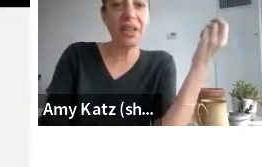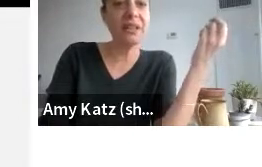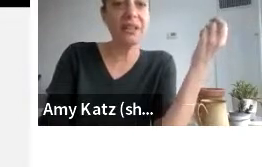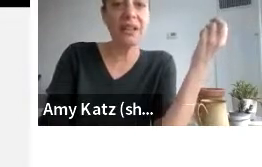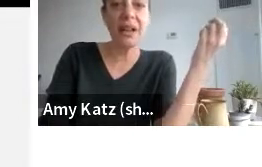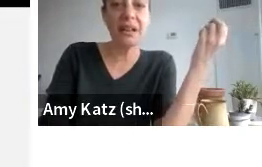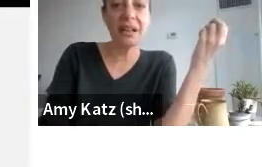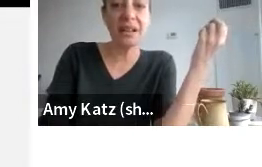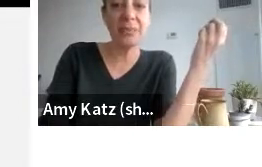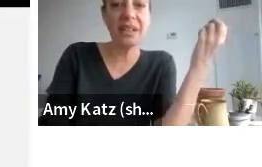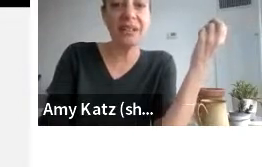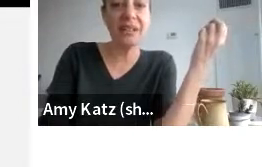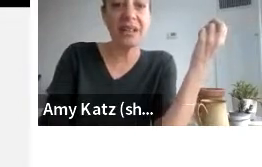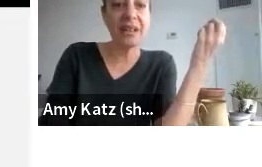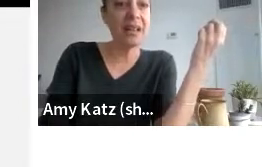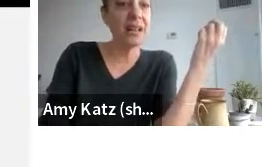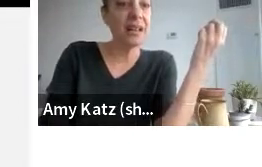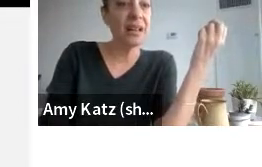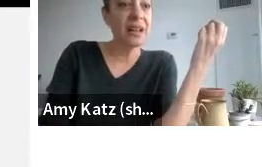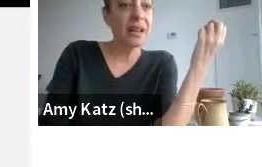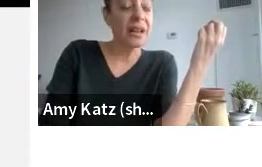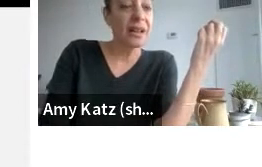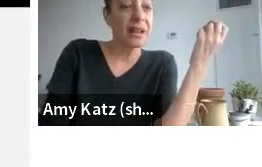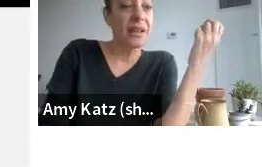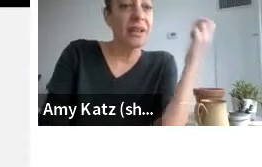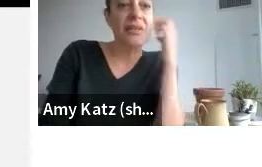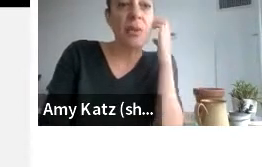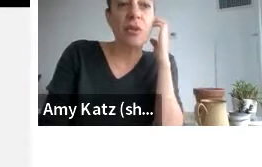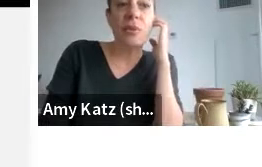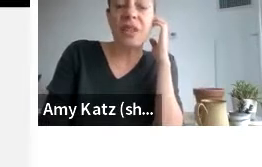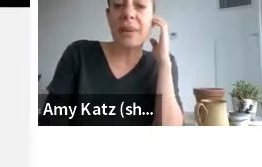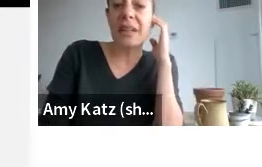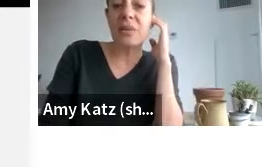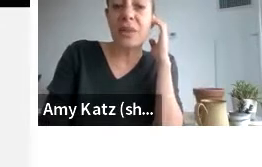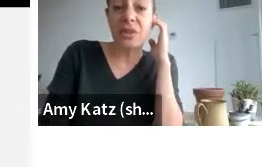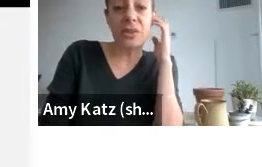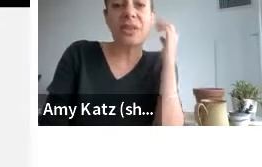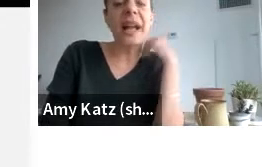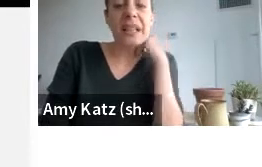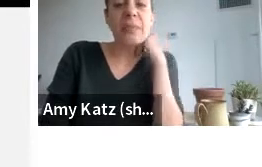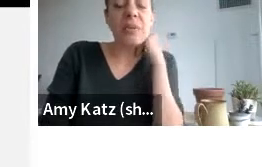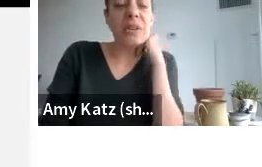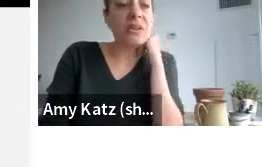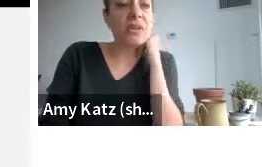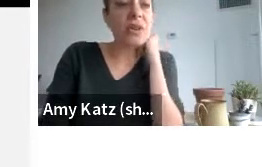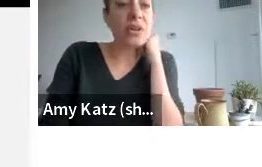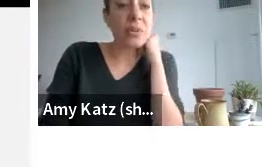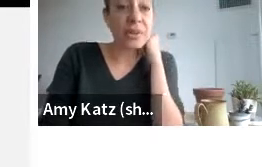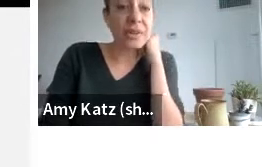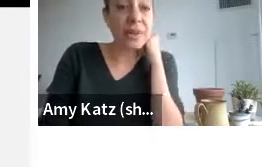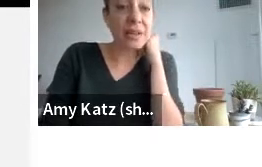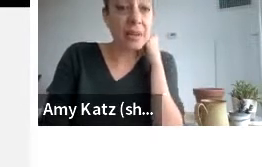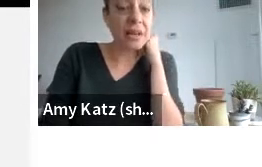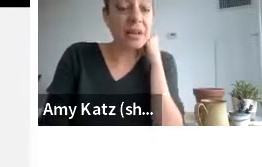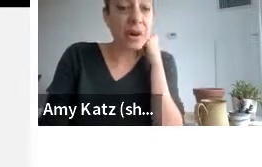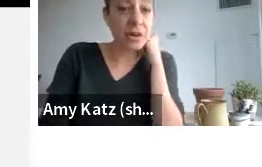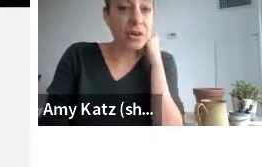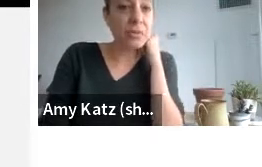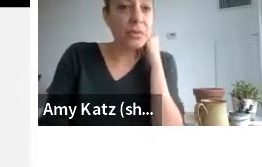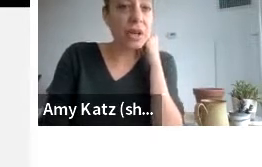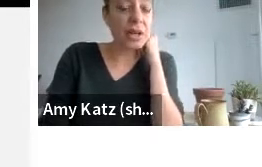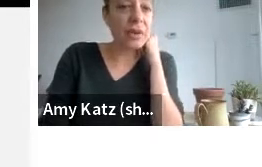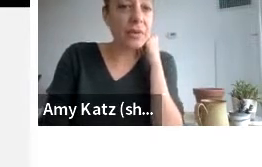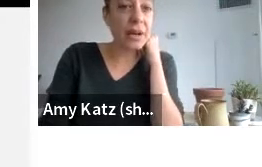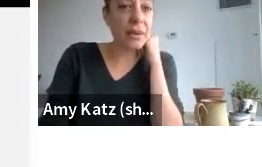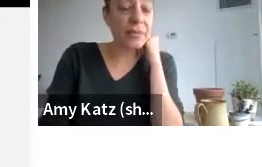some evidence. Next slide, please. This is from a group of independent researchers, academic researchers called the Prison Pandemic